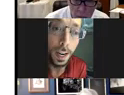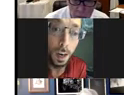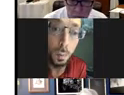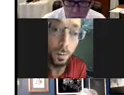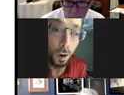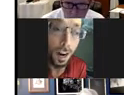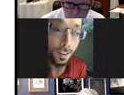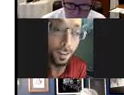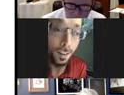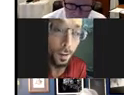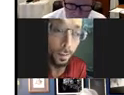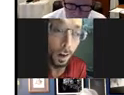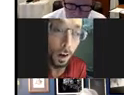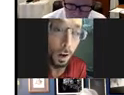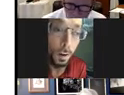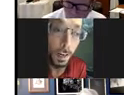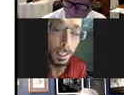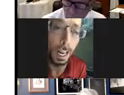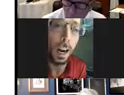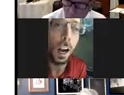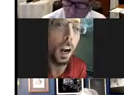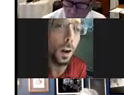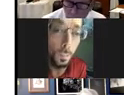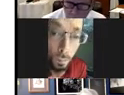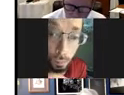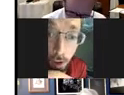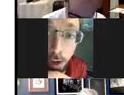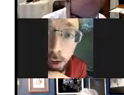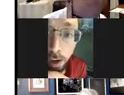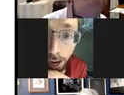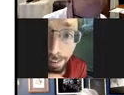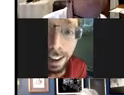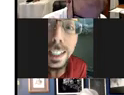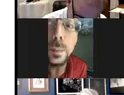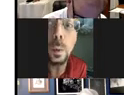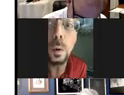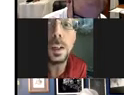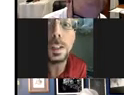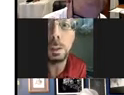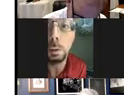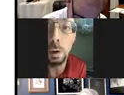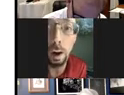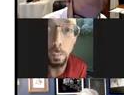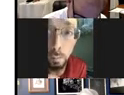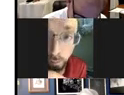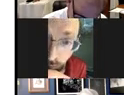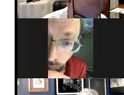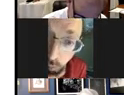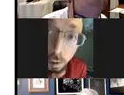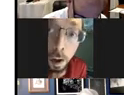just make note before I have to hop off the call in a sec. I think it's important to